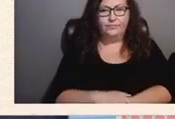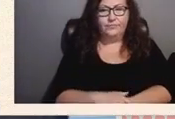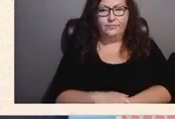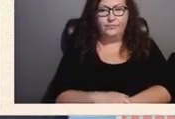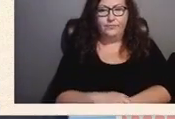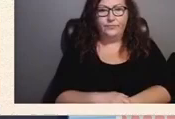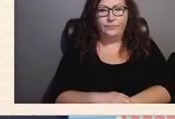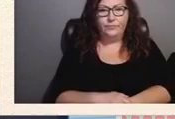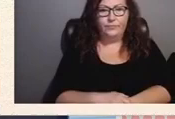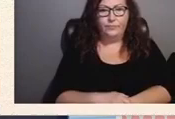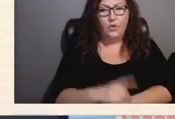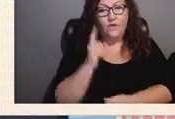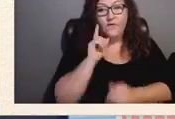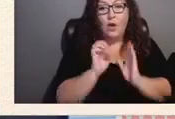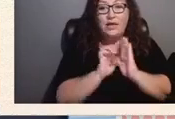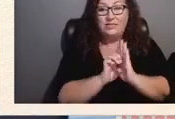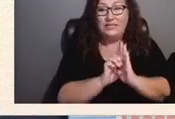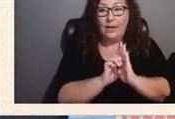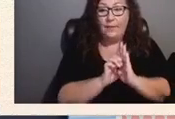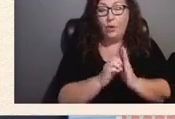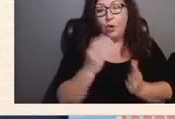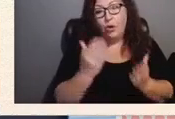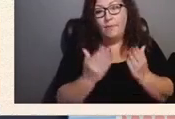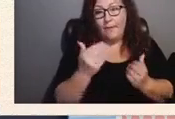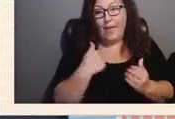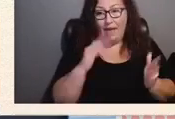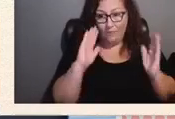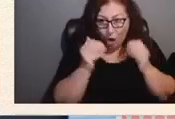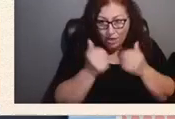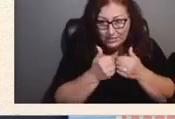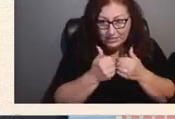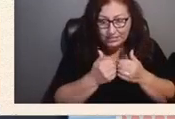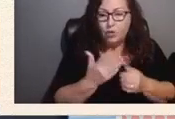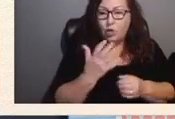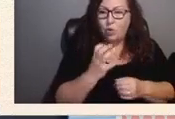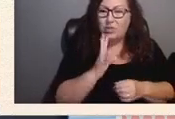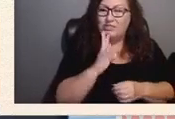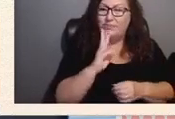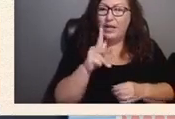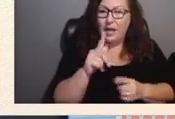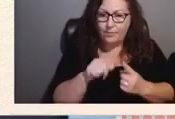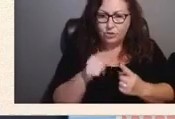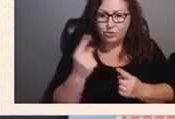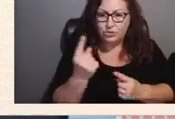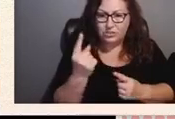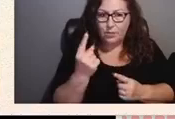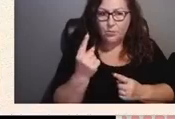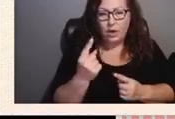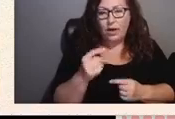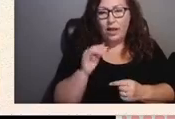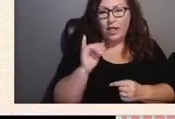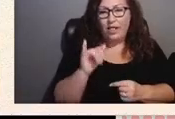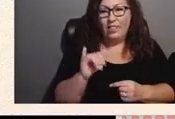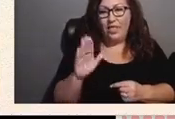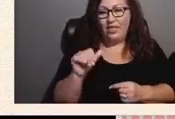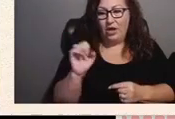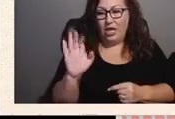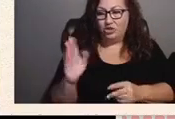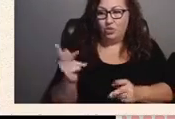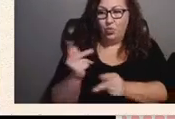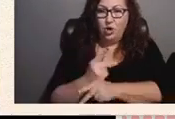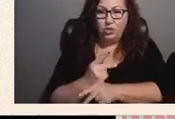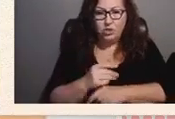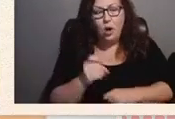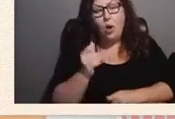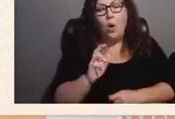For example, you might have autism and you want to speak up to someone with a case that's worse. For